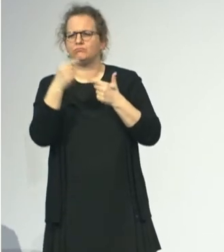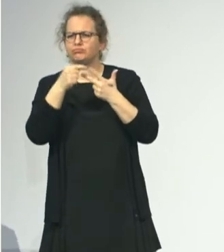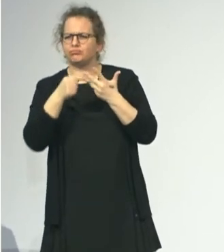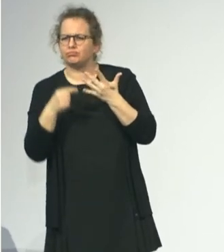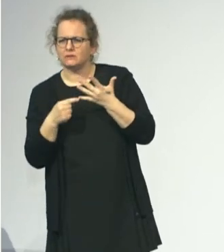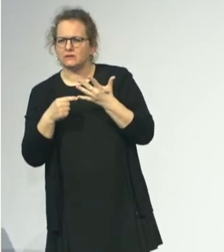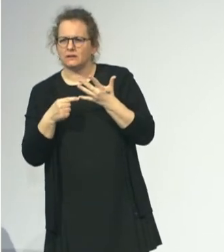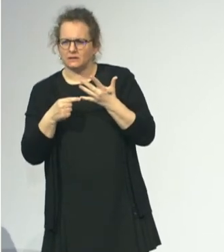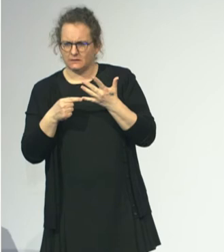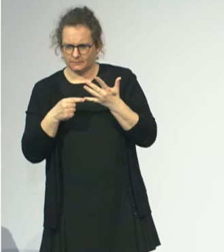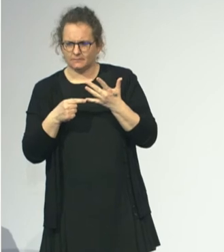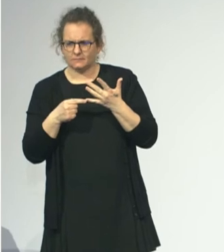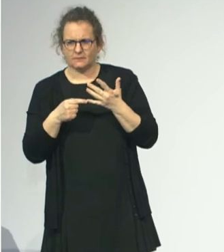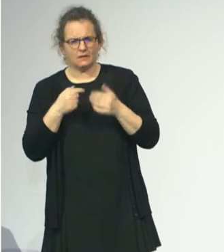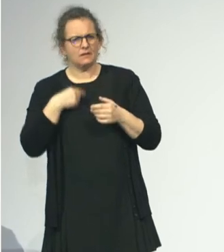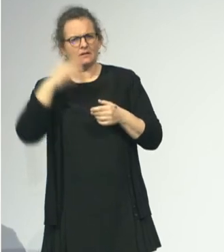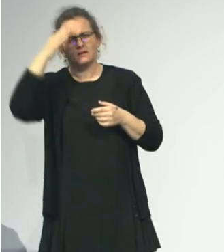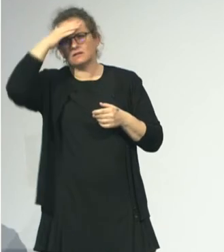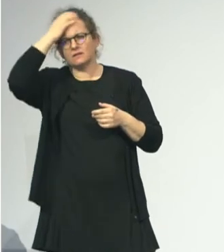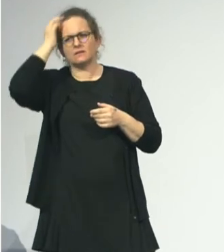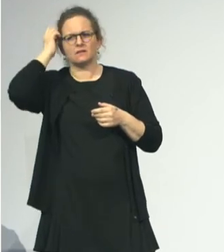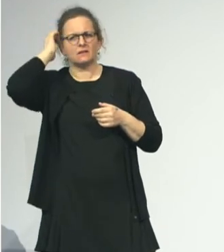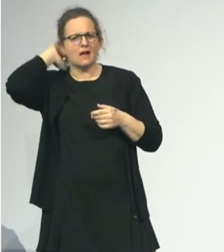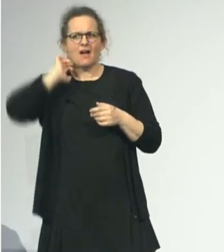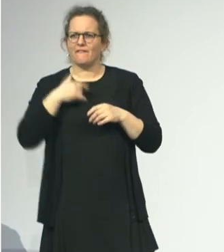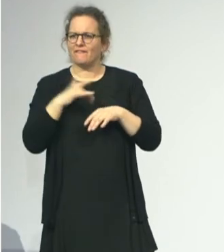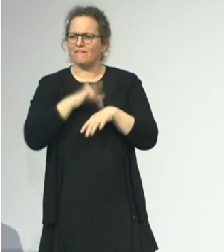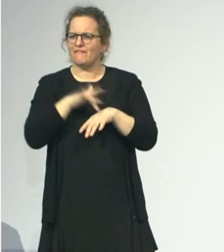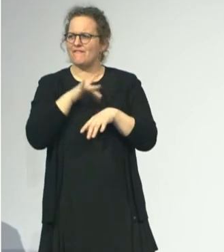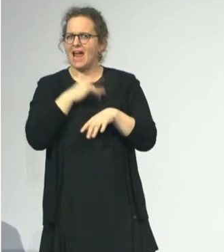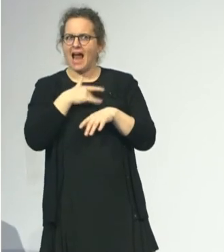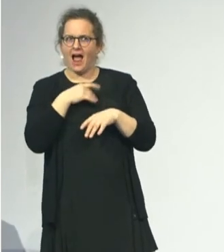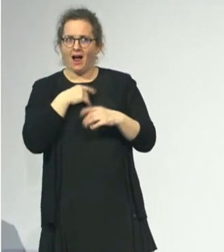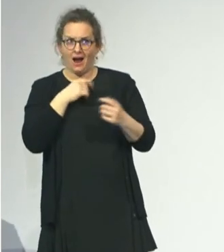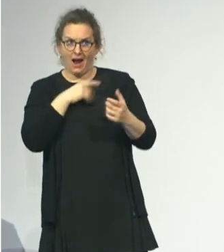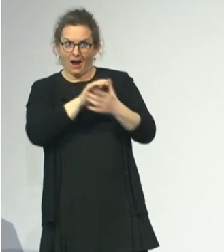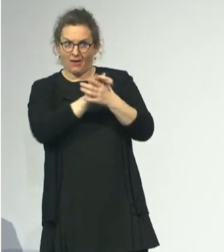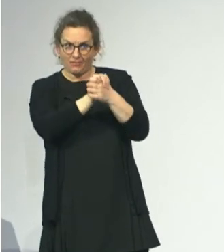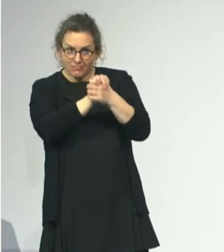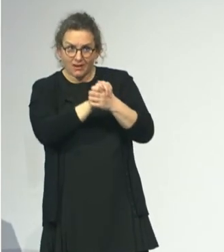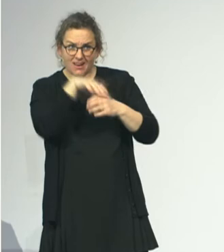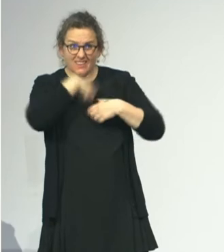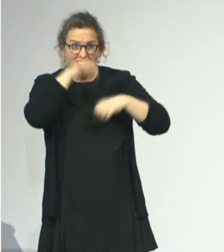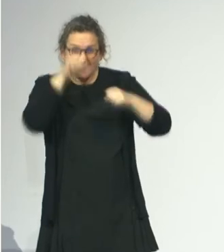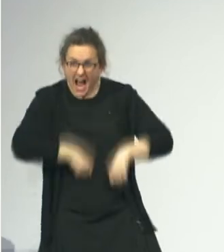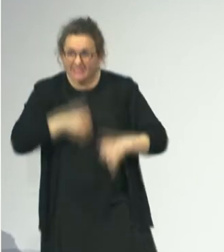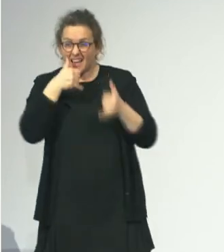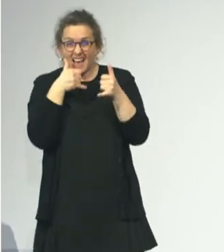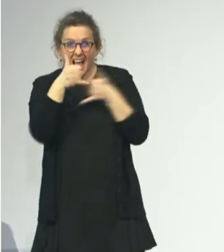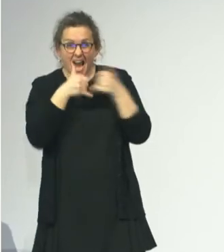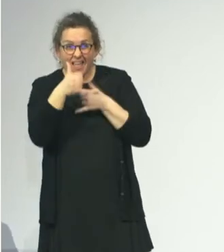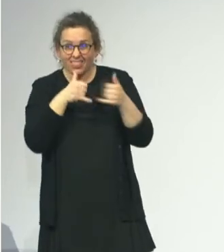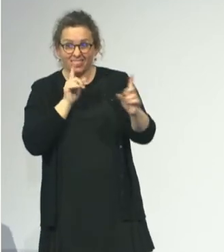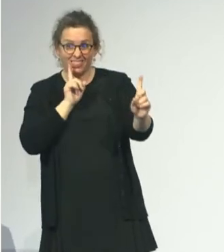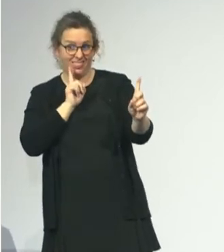Casey or everybody else here? And the best advice I can give you, you're coming to Zero Project, remember